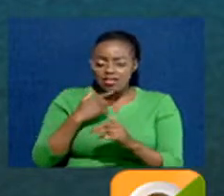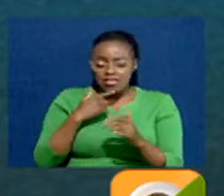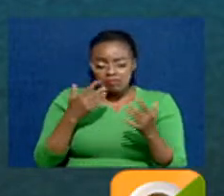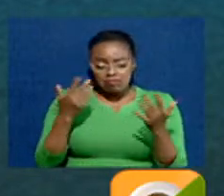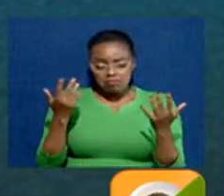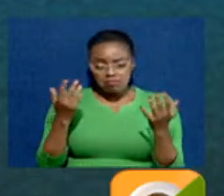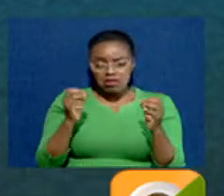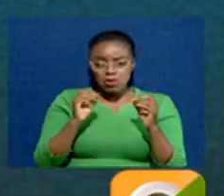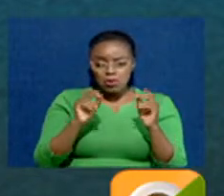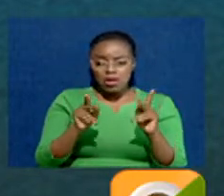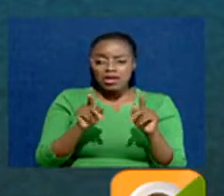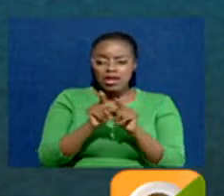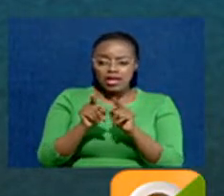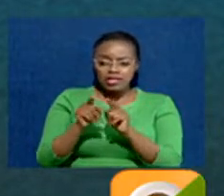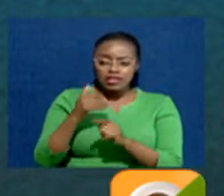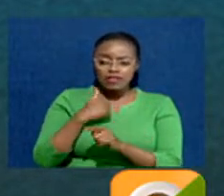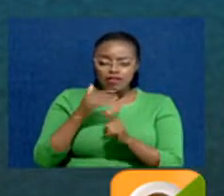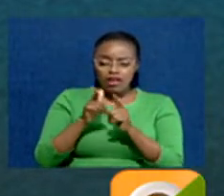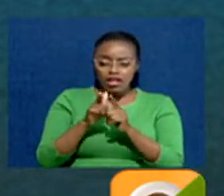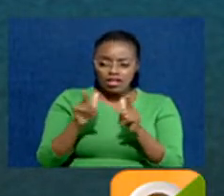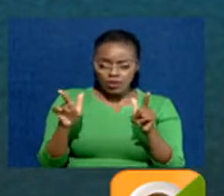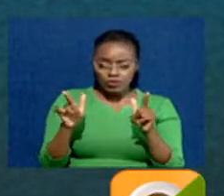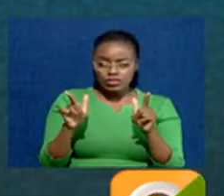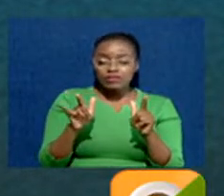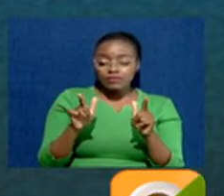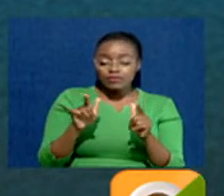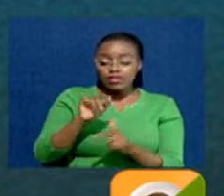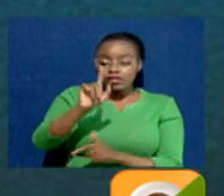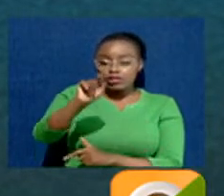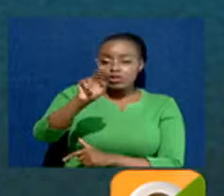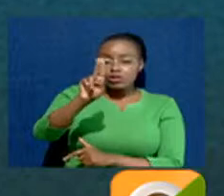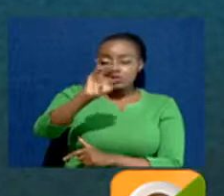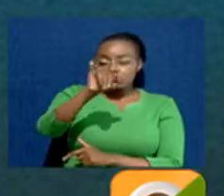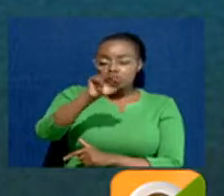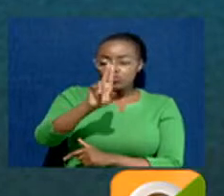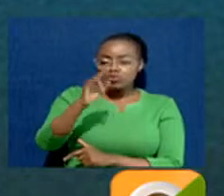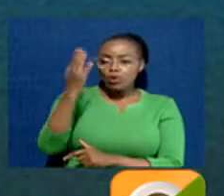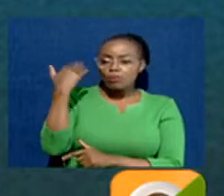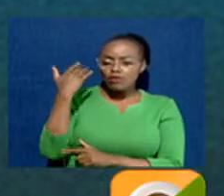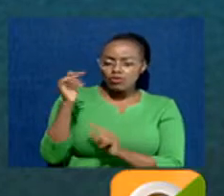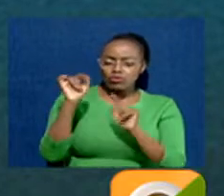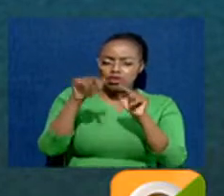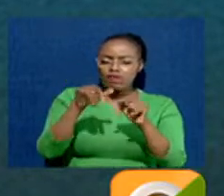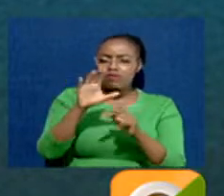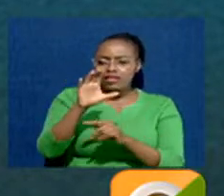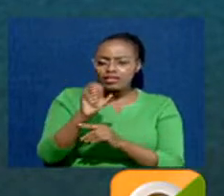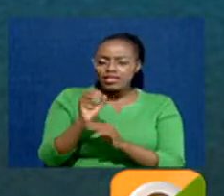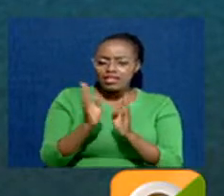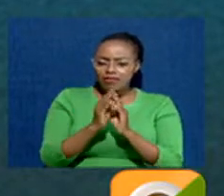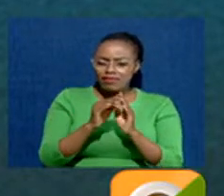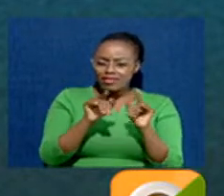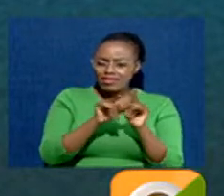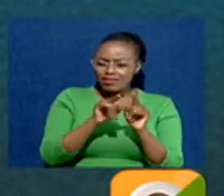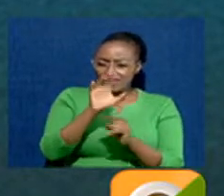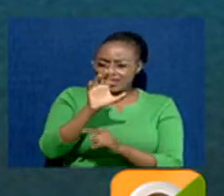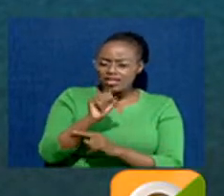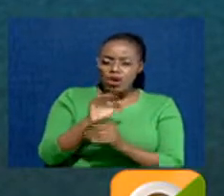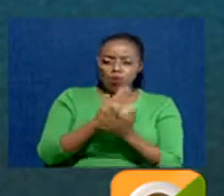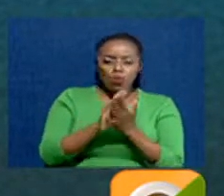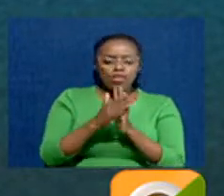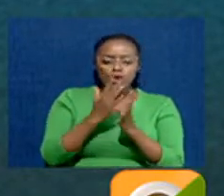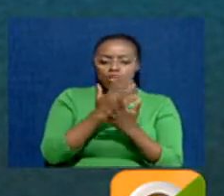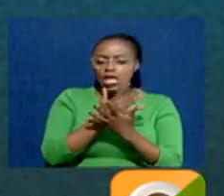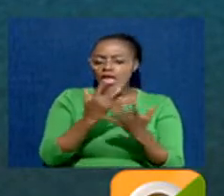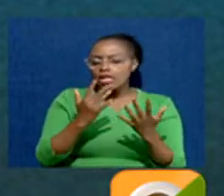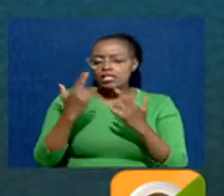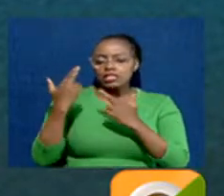didn't Uhuru Kenyatta allow Raphael Tuju at the time to sit in cabinet? He was a cabinet minister without portfolio. And